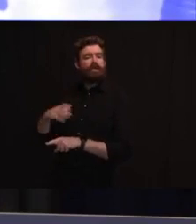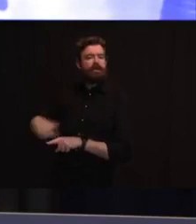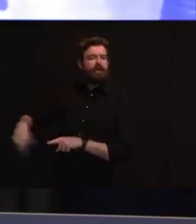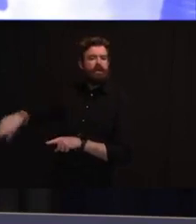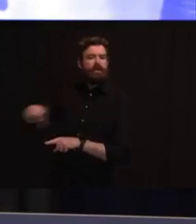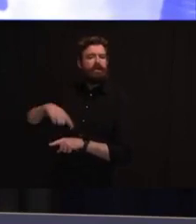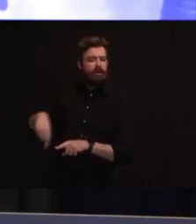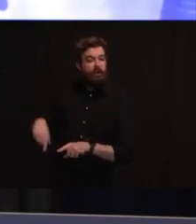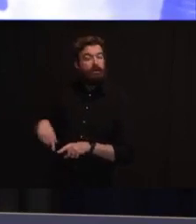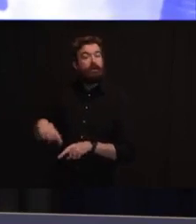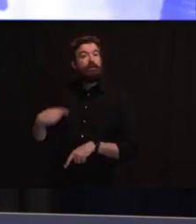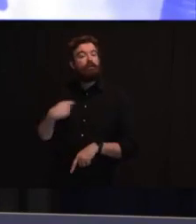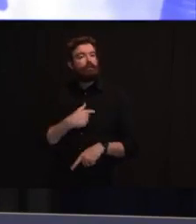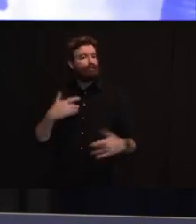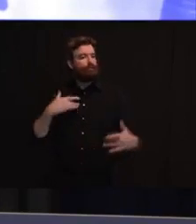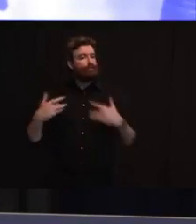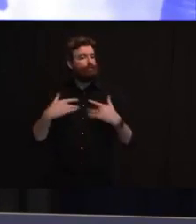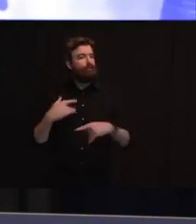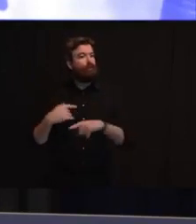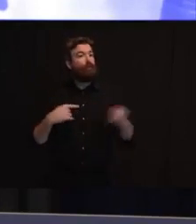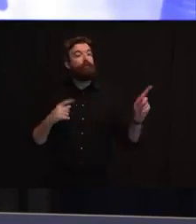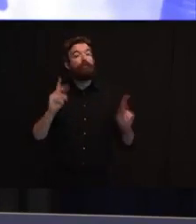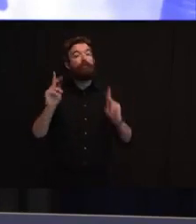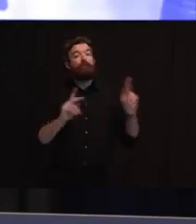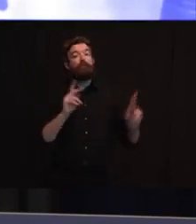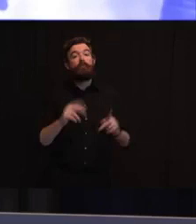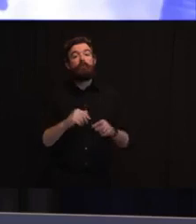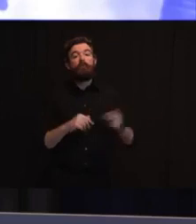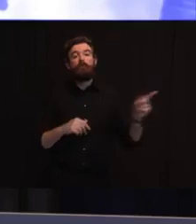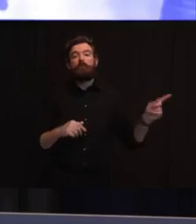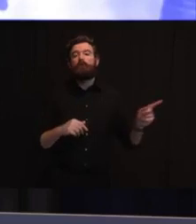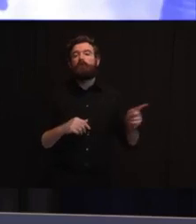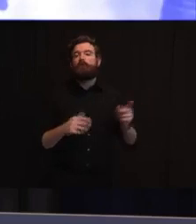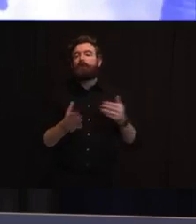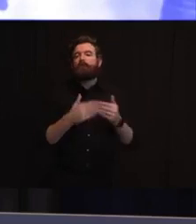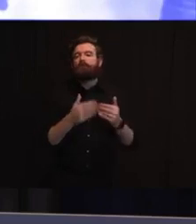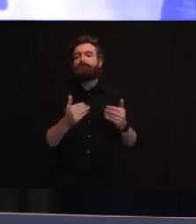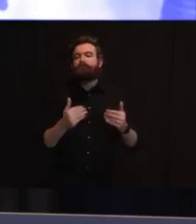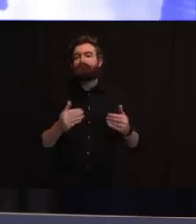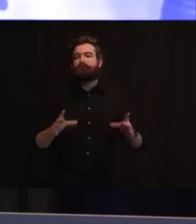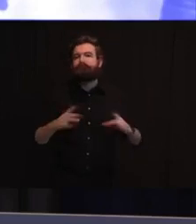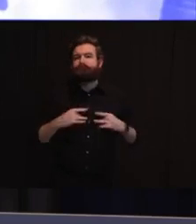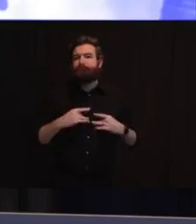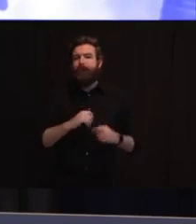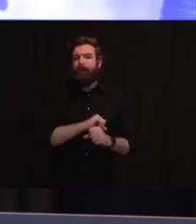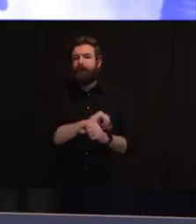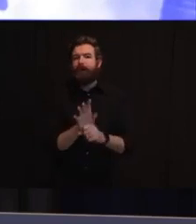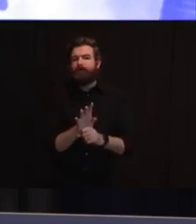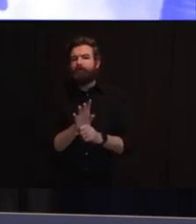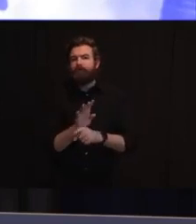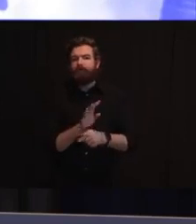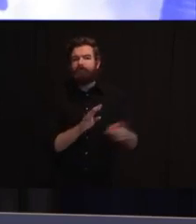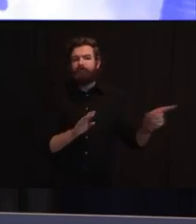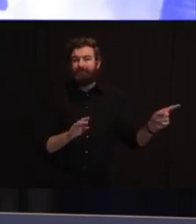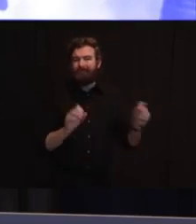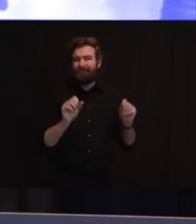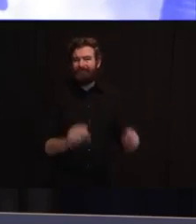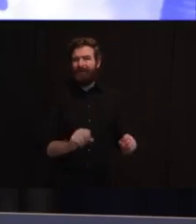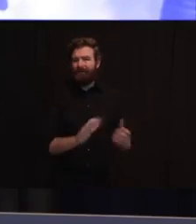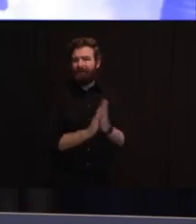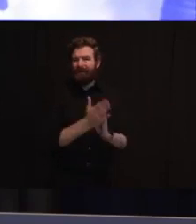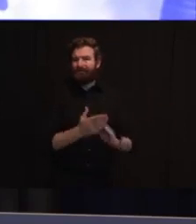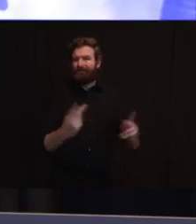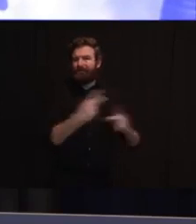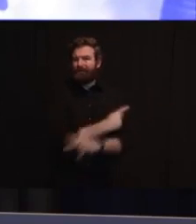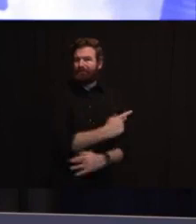severe COVID-19 illness. We are reviewing the Advisory Committee on Immunization Practices